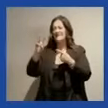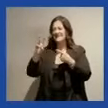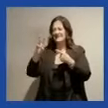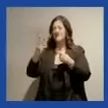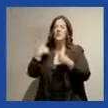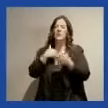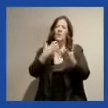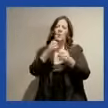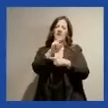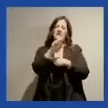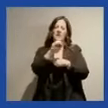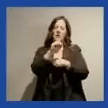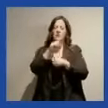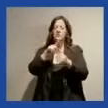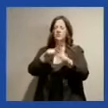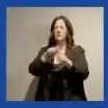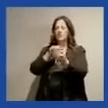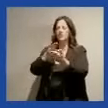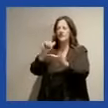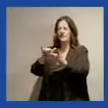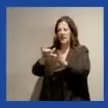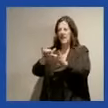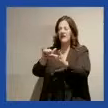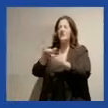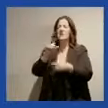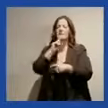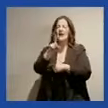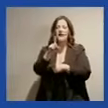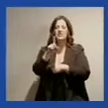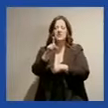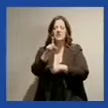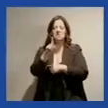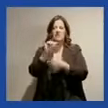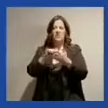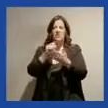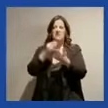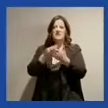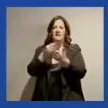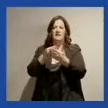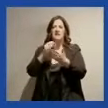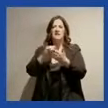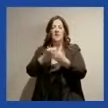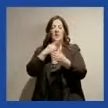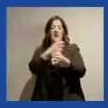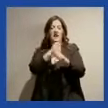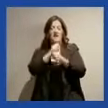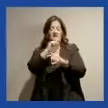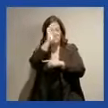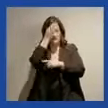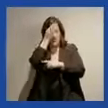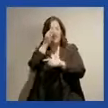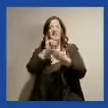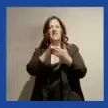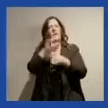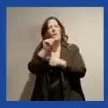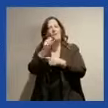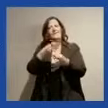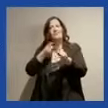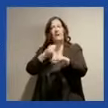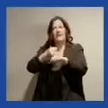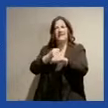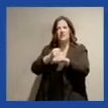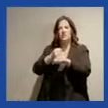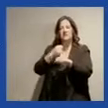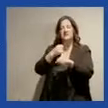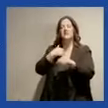to address that. The issue around ARPA, there was actual, this is the dollars that came from the feds. There was interest attached to that. We can sweep